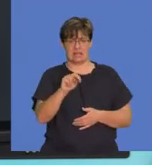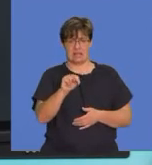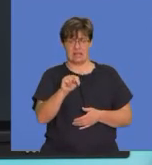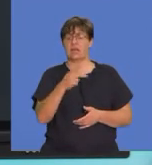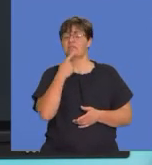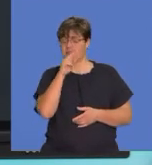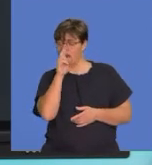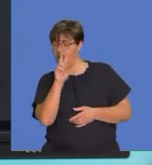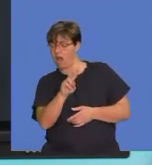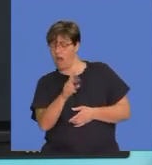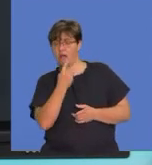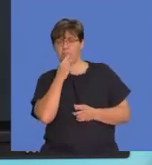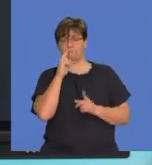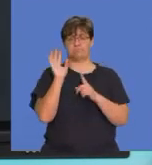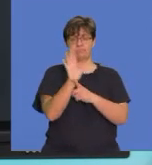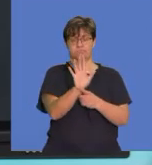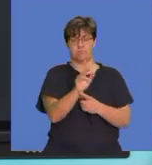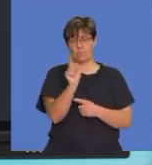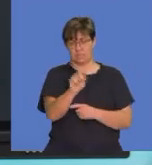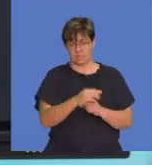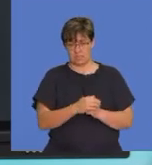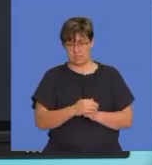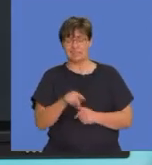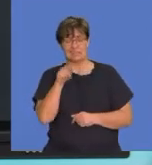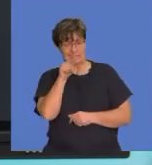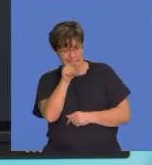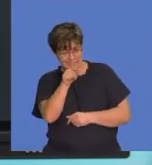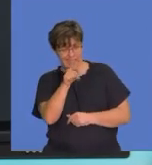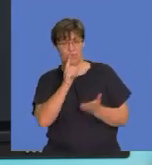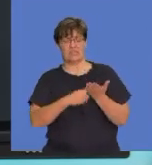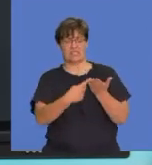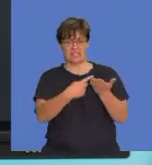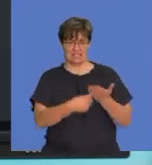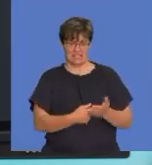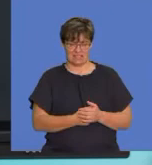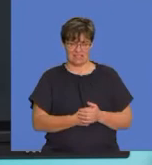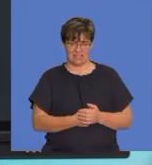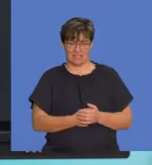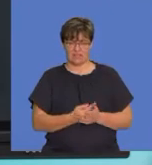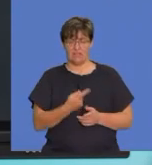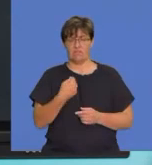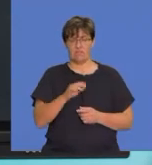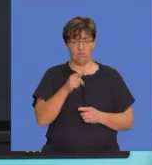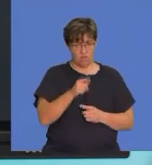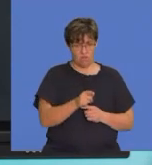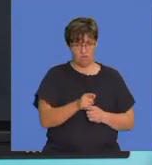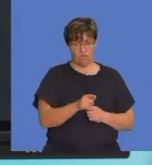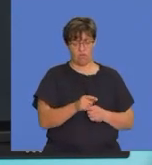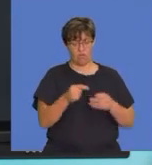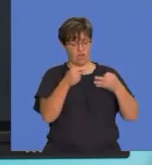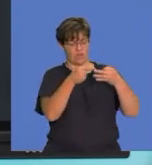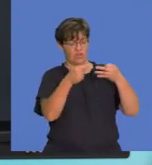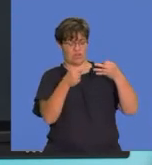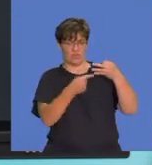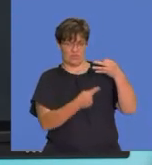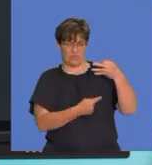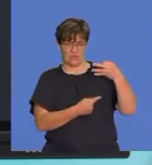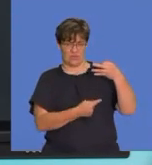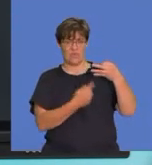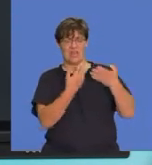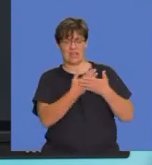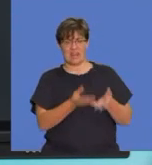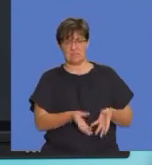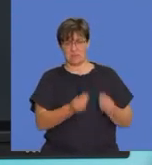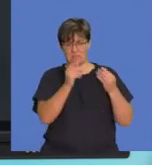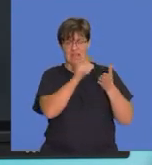cos, press the tan, and tell me what you see. And then you will see that's what we are talking about in terms of